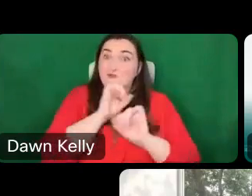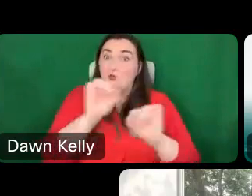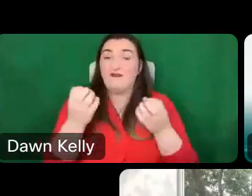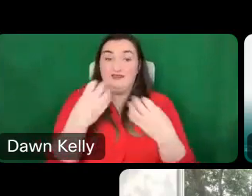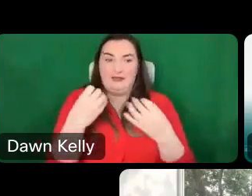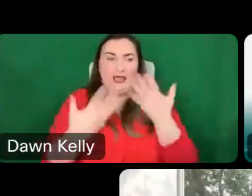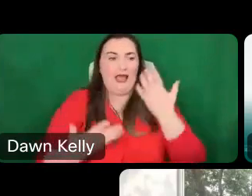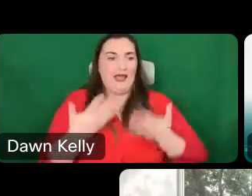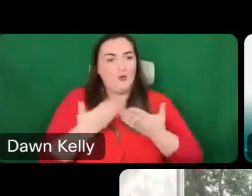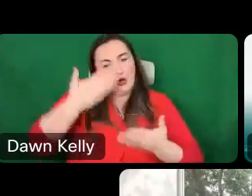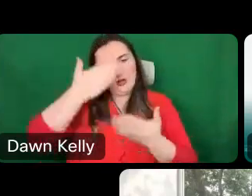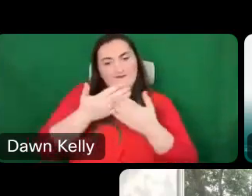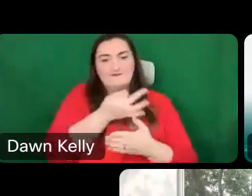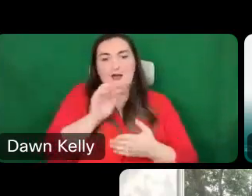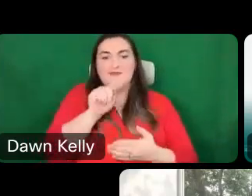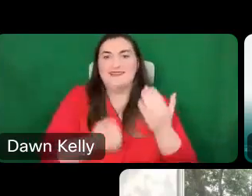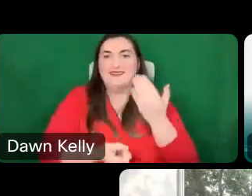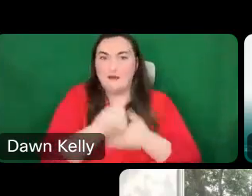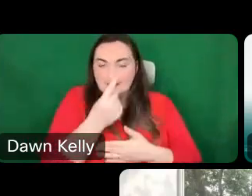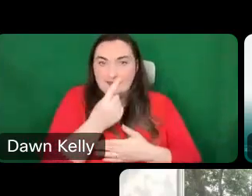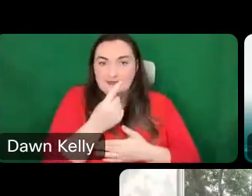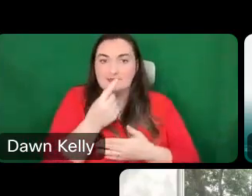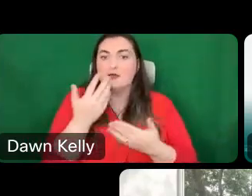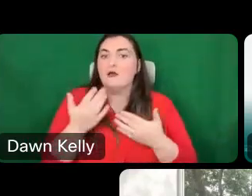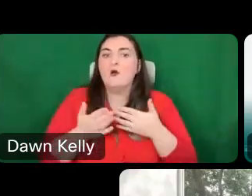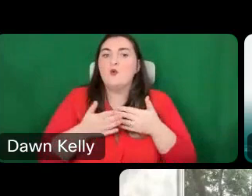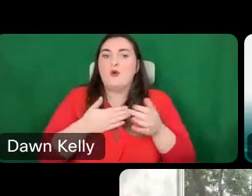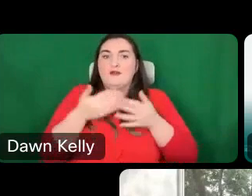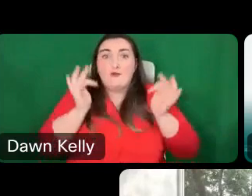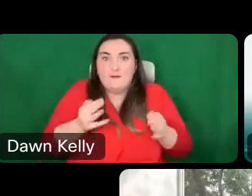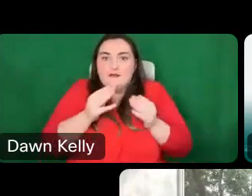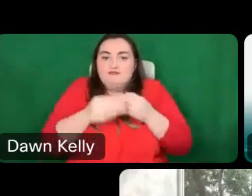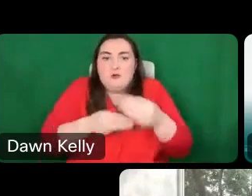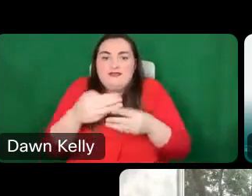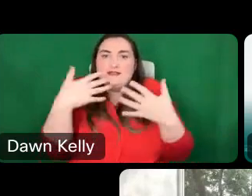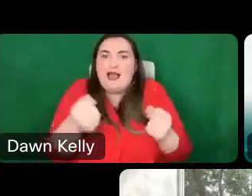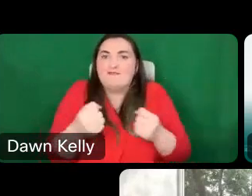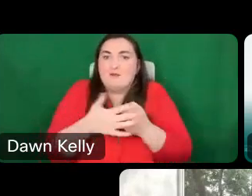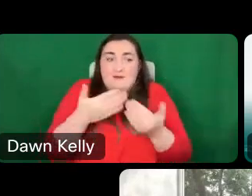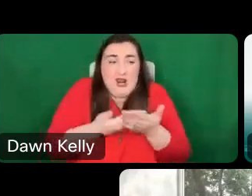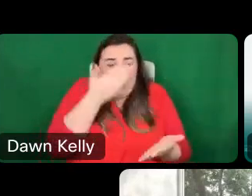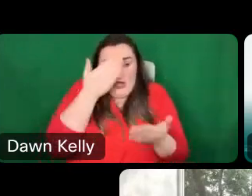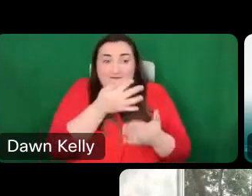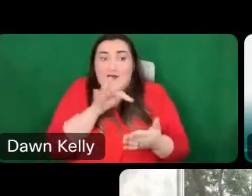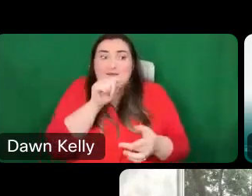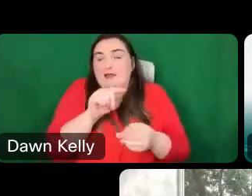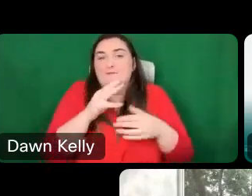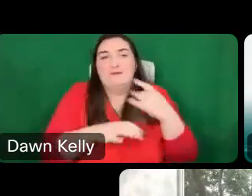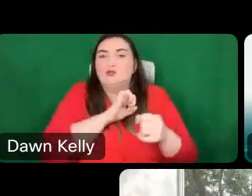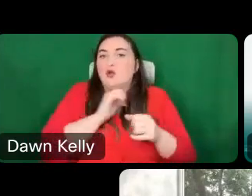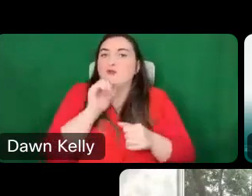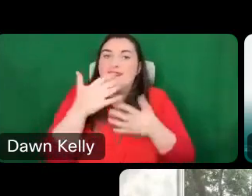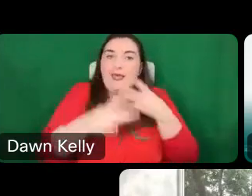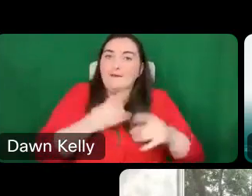these innocent, what formal process are we going to have to put in place so that we do learn from it. And I think the